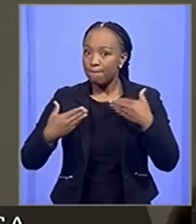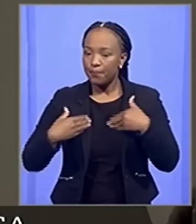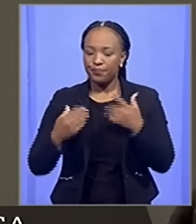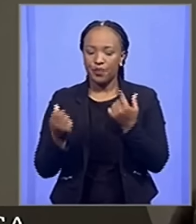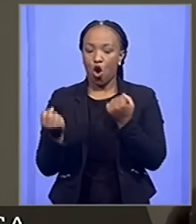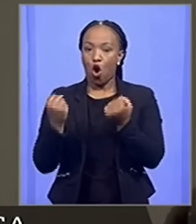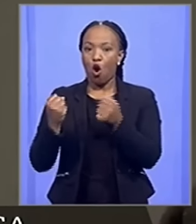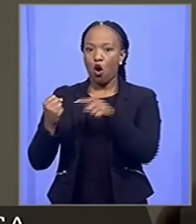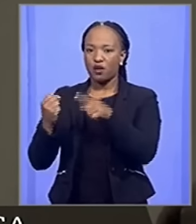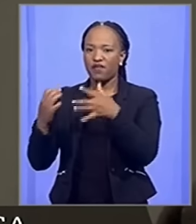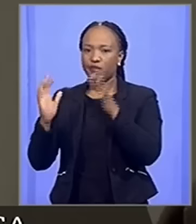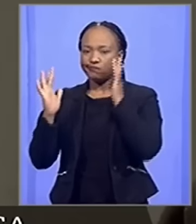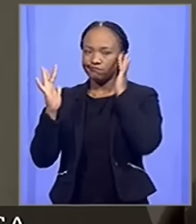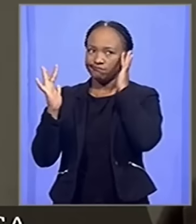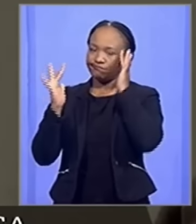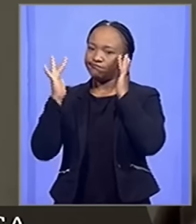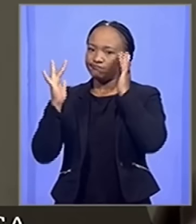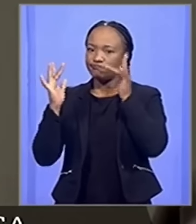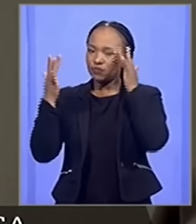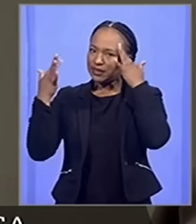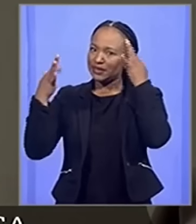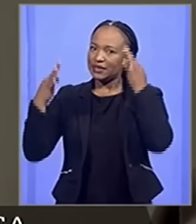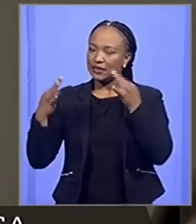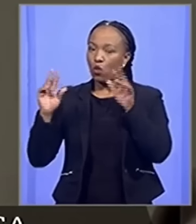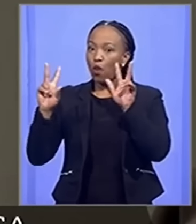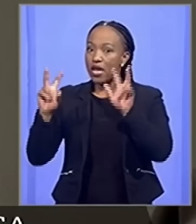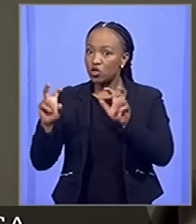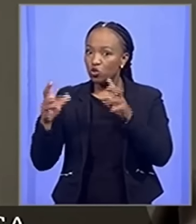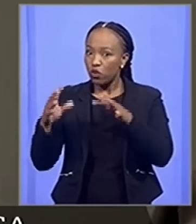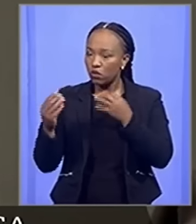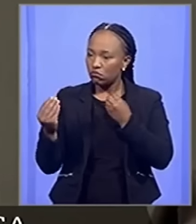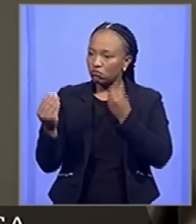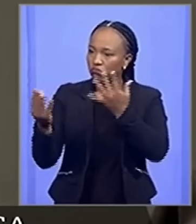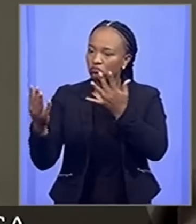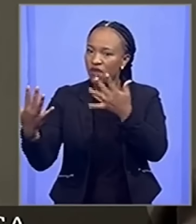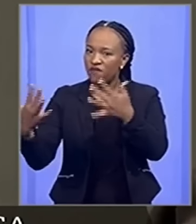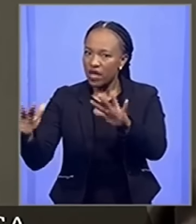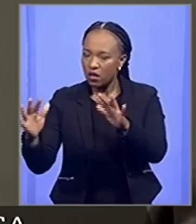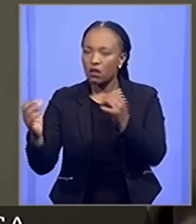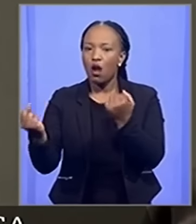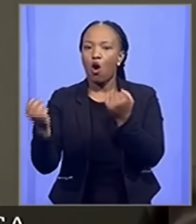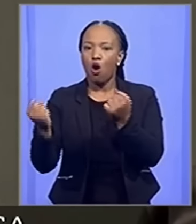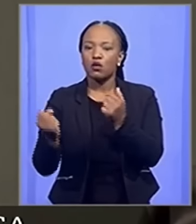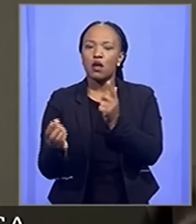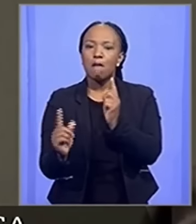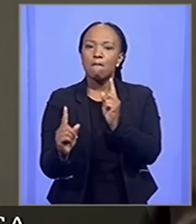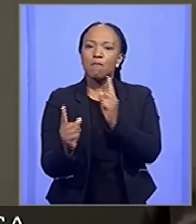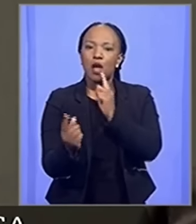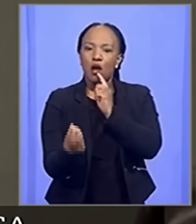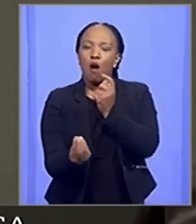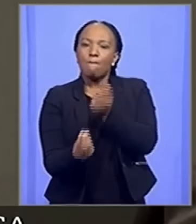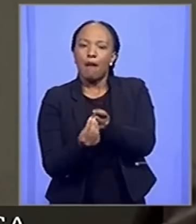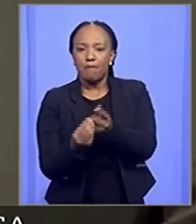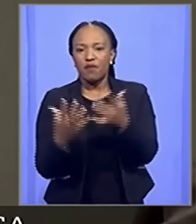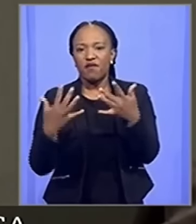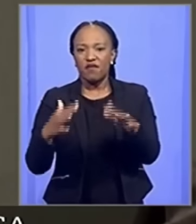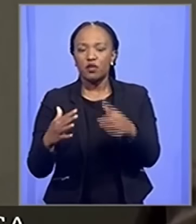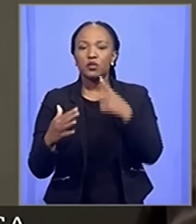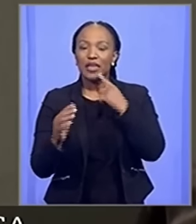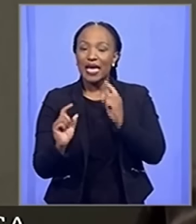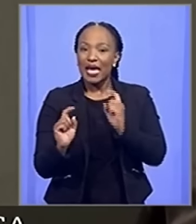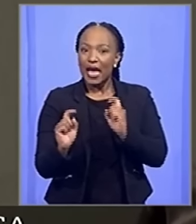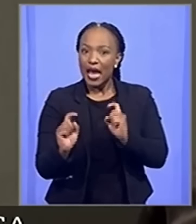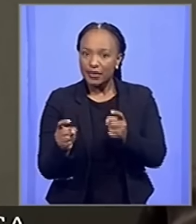serious consideration to the matters that we put before it and has affirmed that an urgent